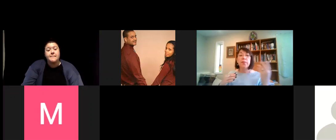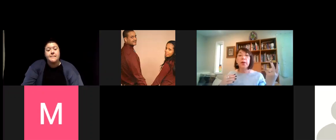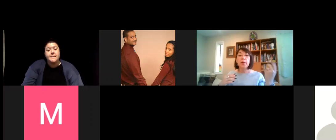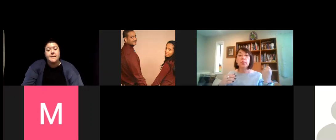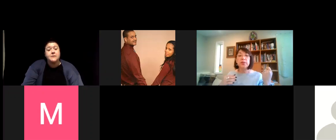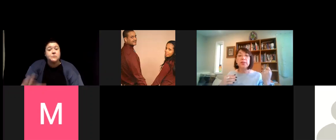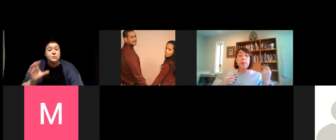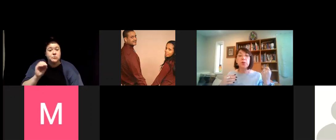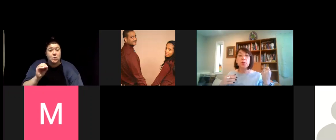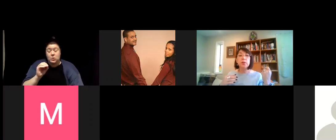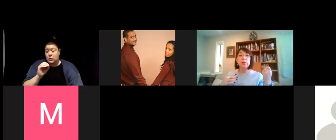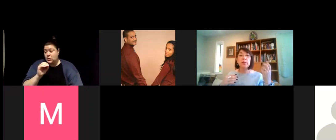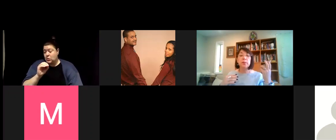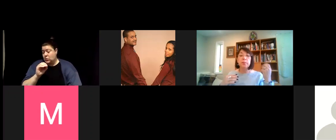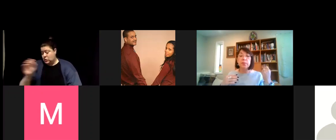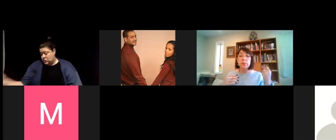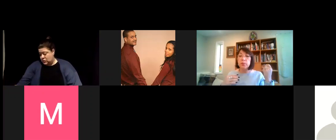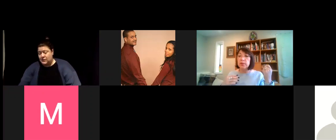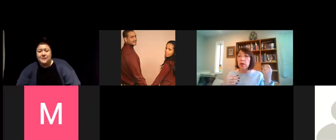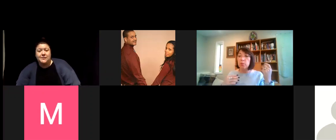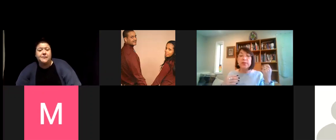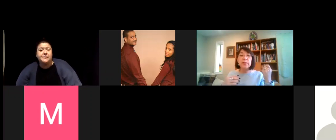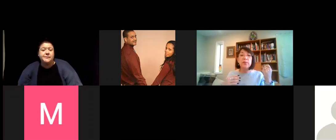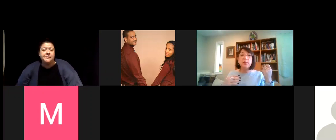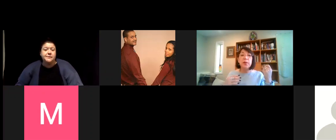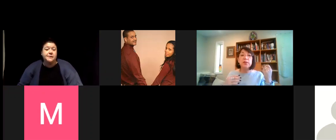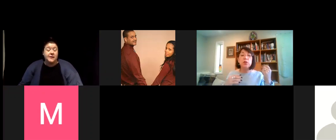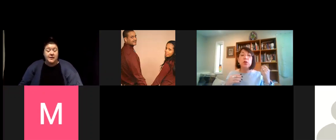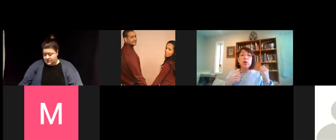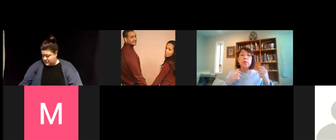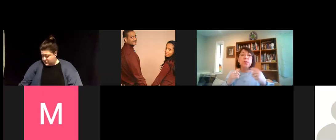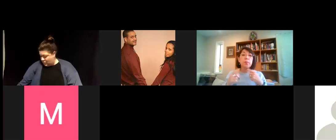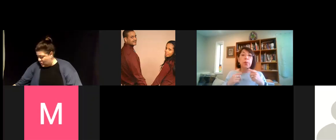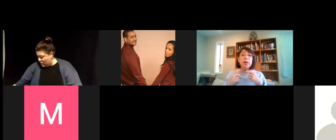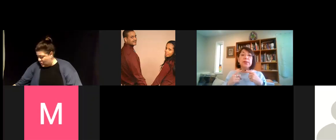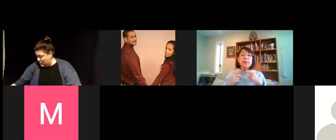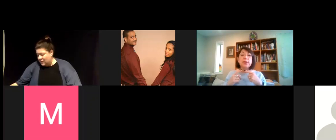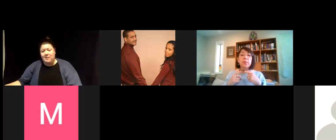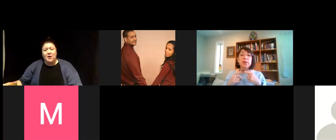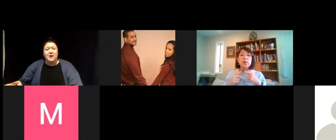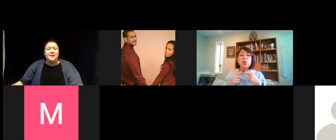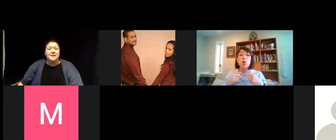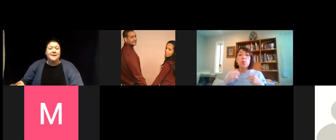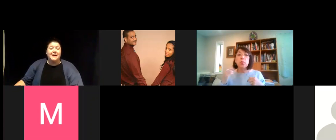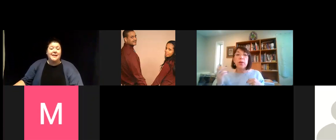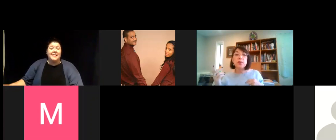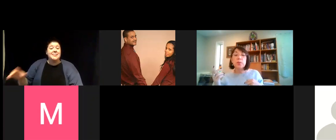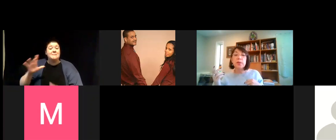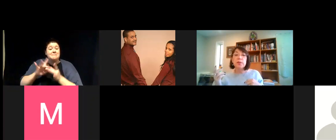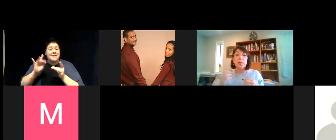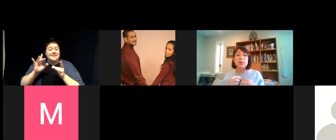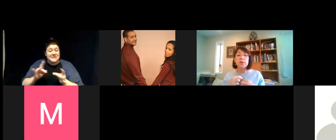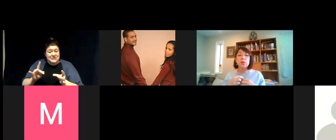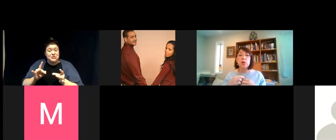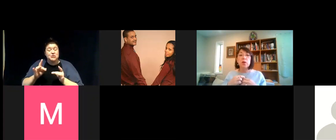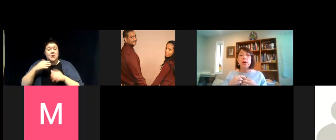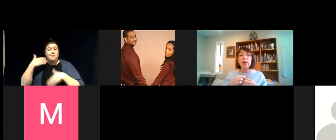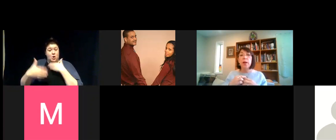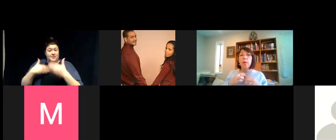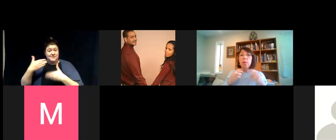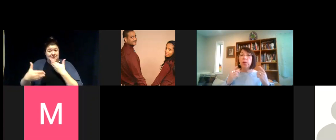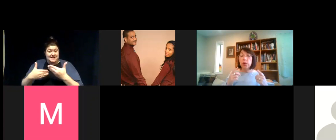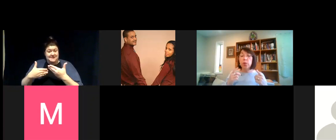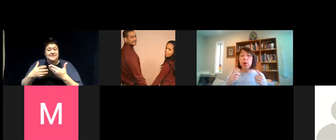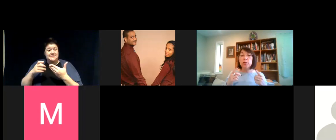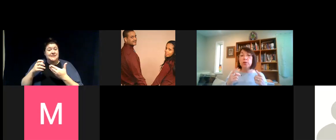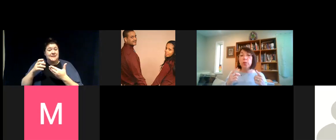So the reception, the receiving the message, processing the message, rendering the message,